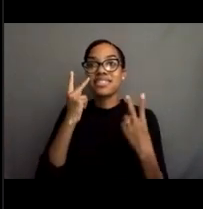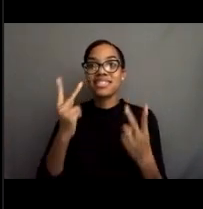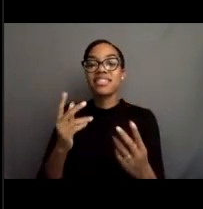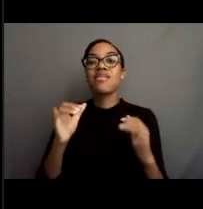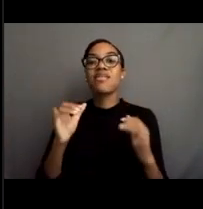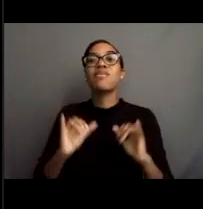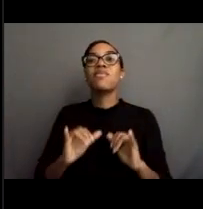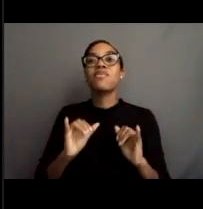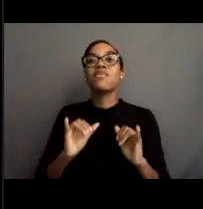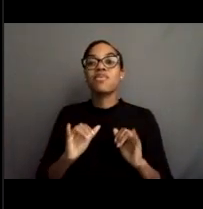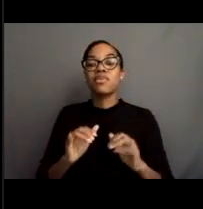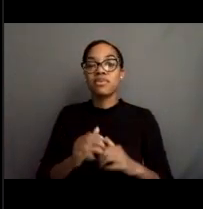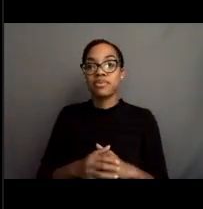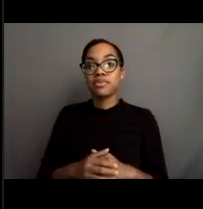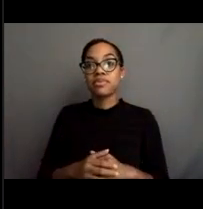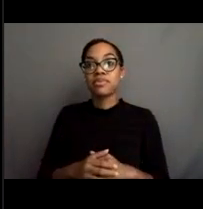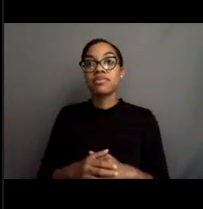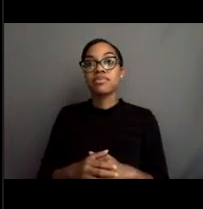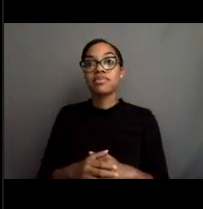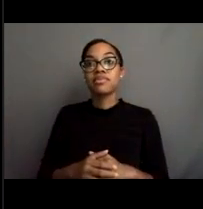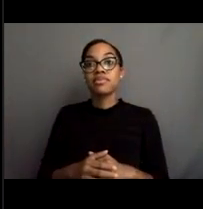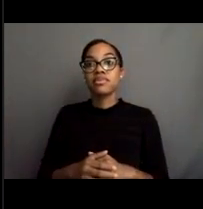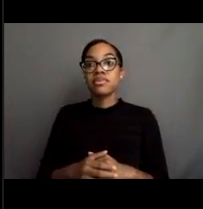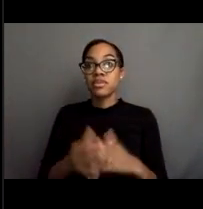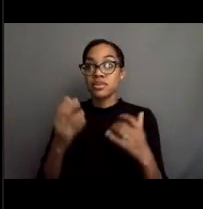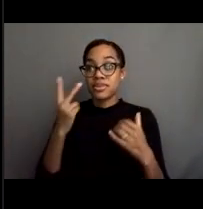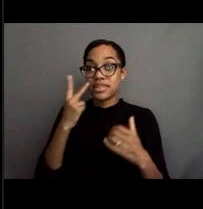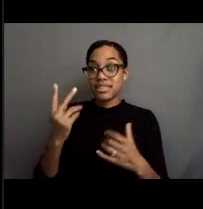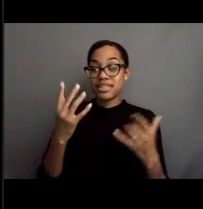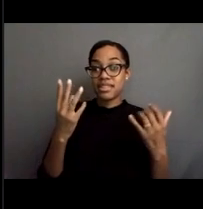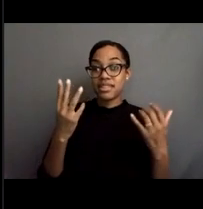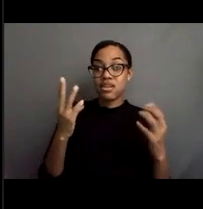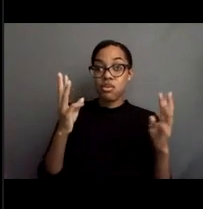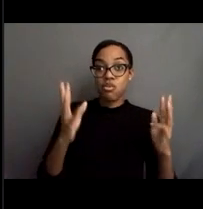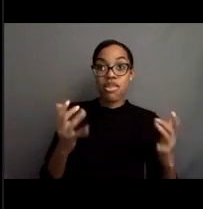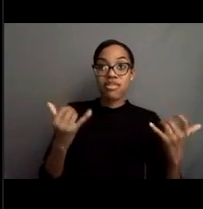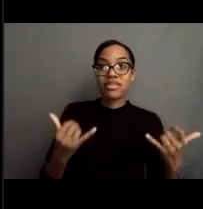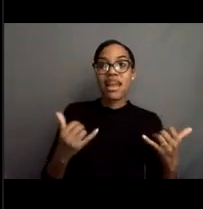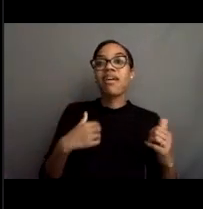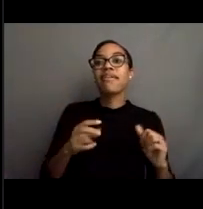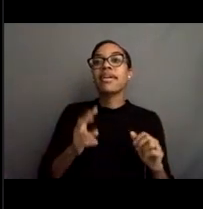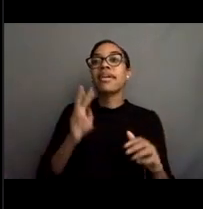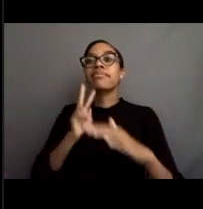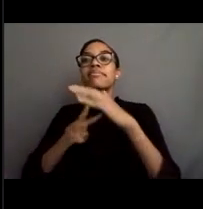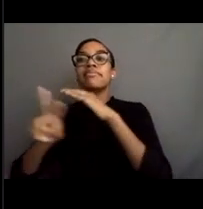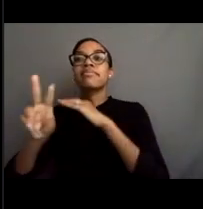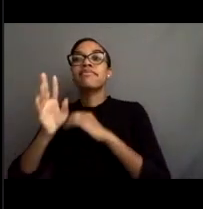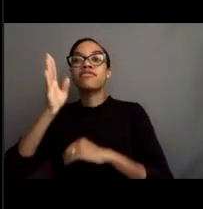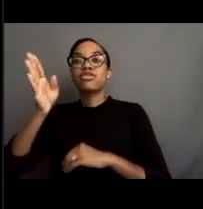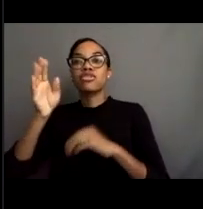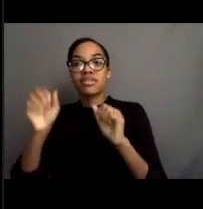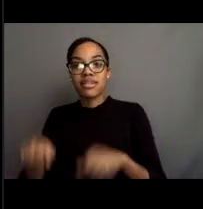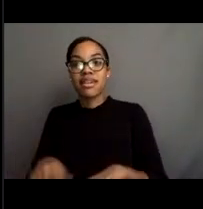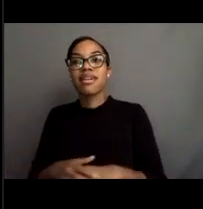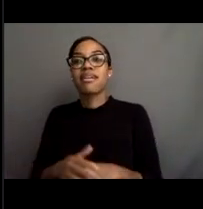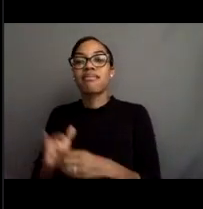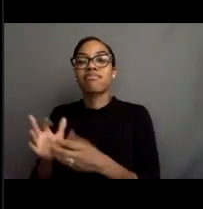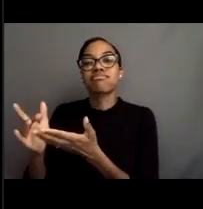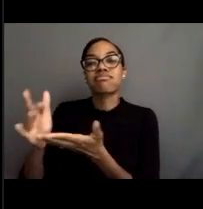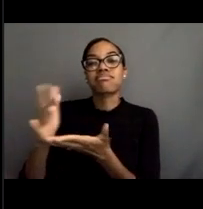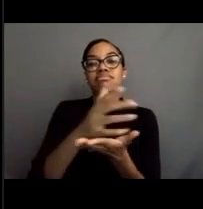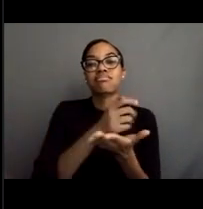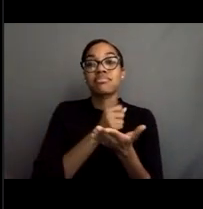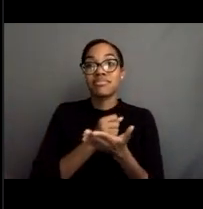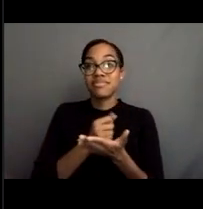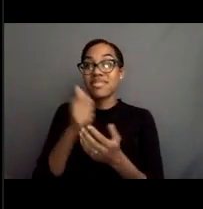like now, we can try to forecast what it's going to do into the future. So that's why it's so important. But that's a lot of balloons going up every